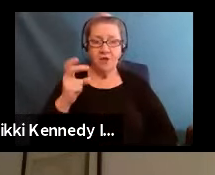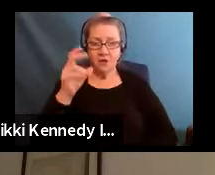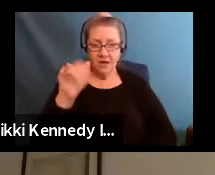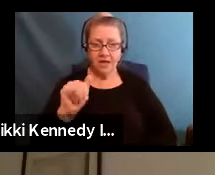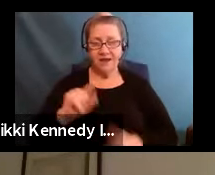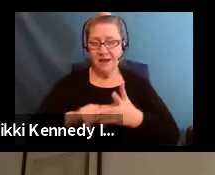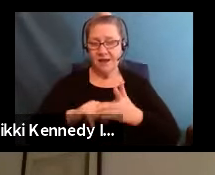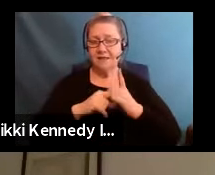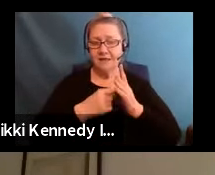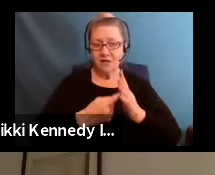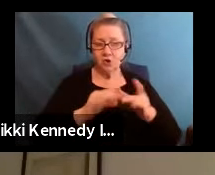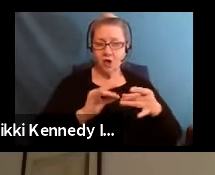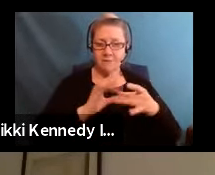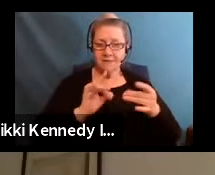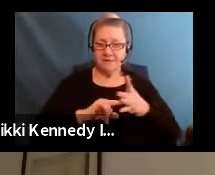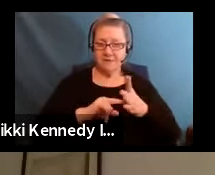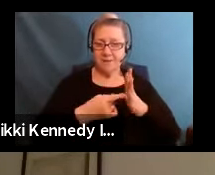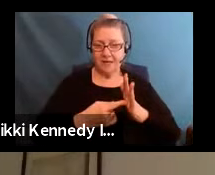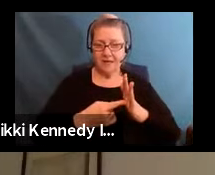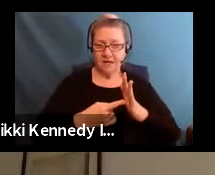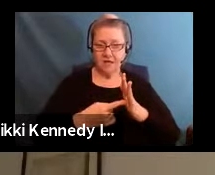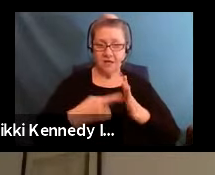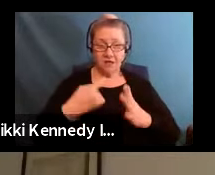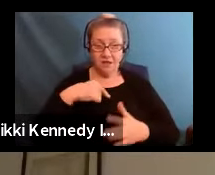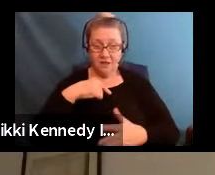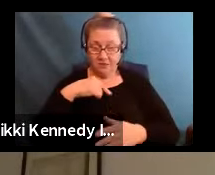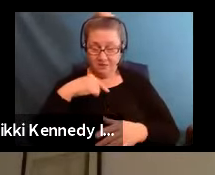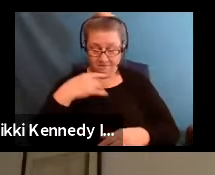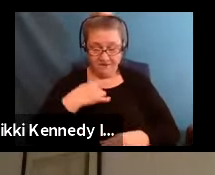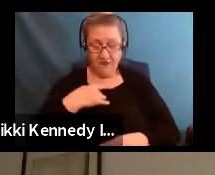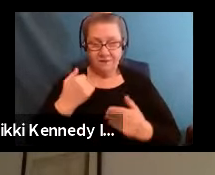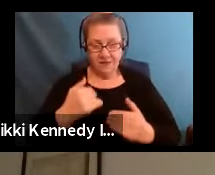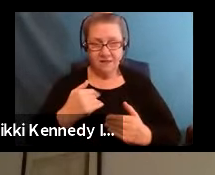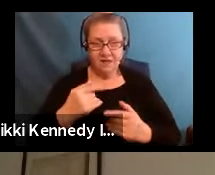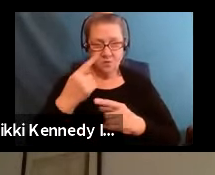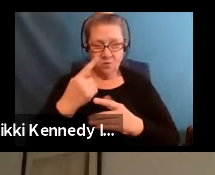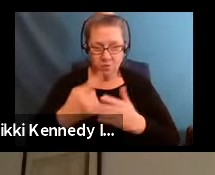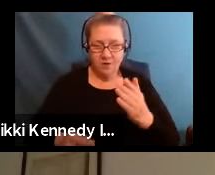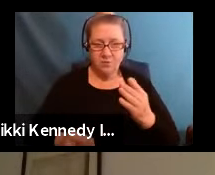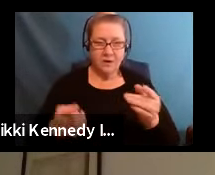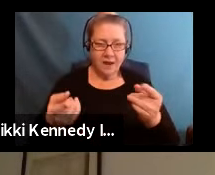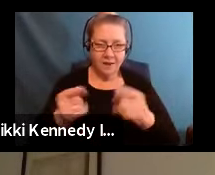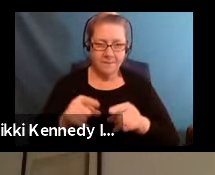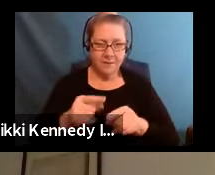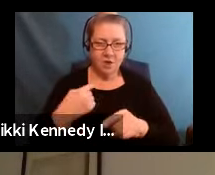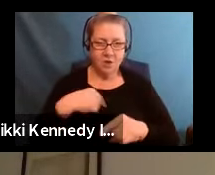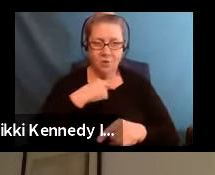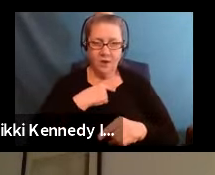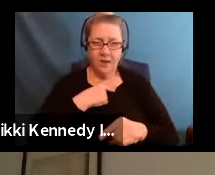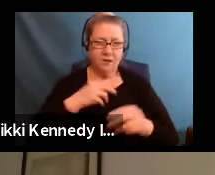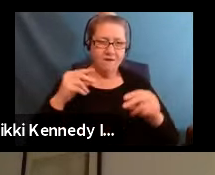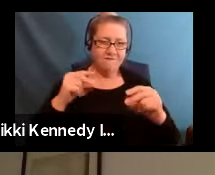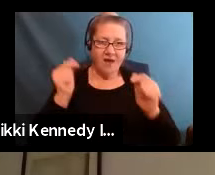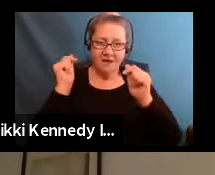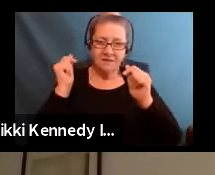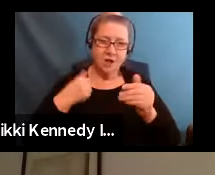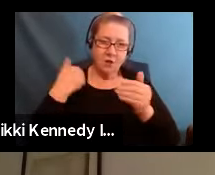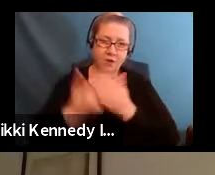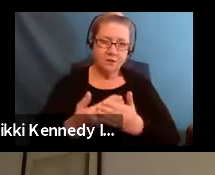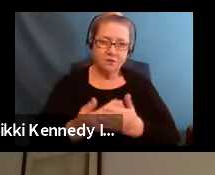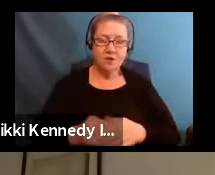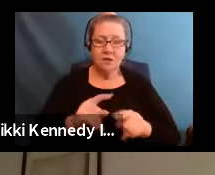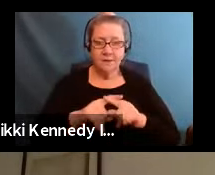comments at the beginning that, you know, this is kind of where we were headed. You know, it's a slight acceleration. But to